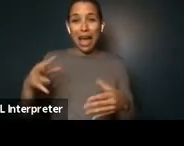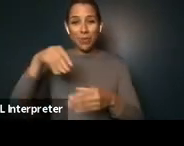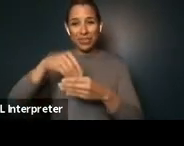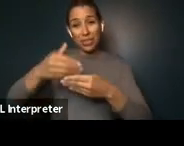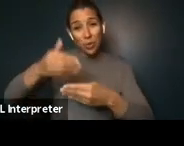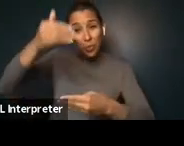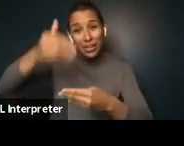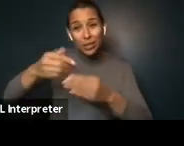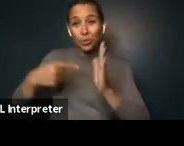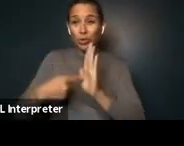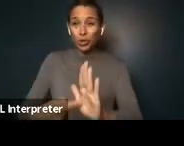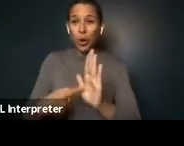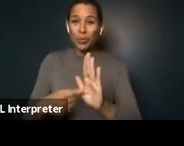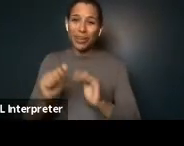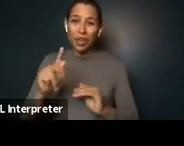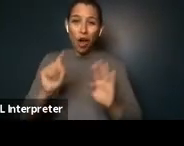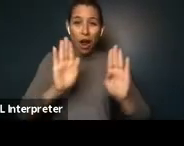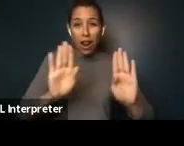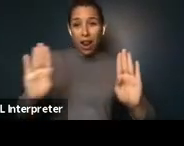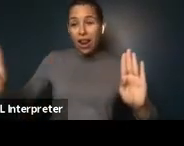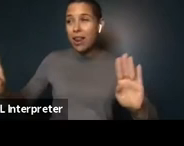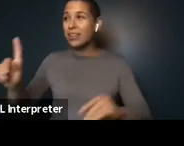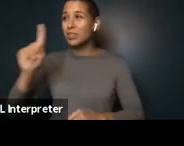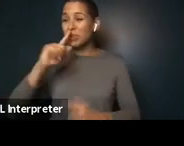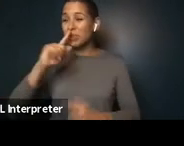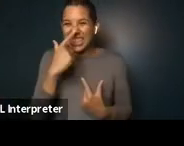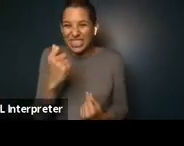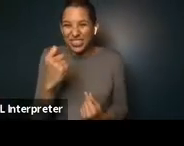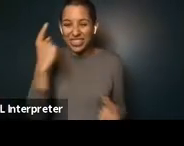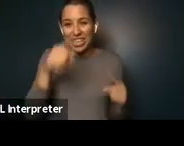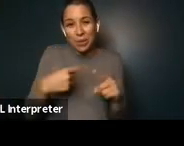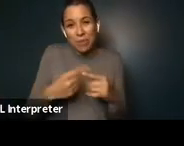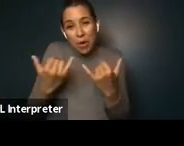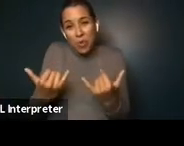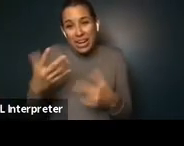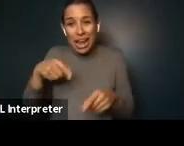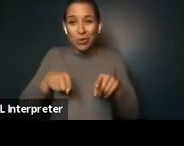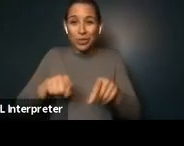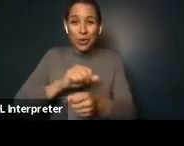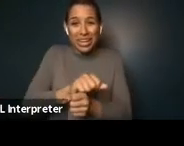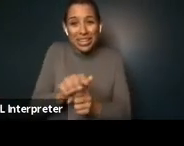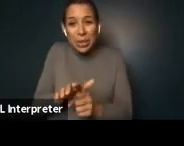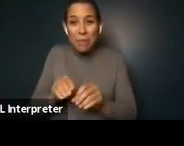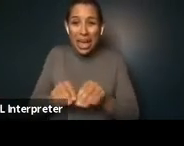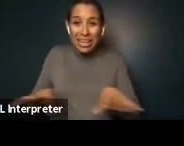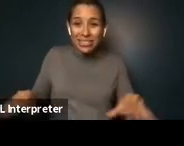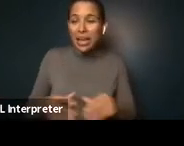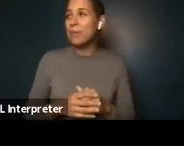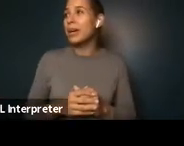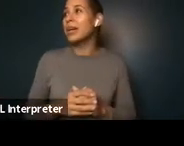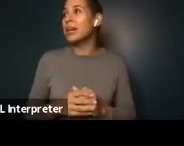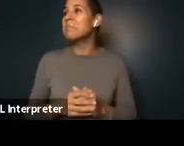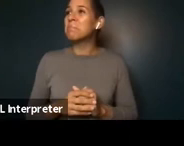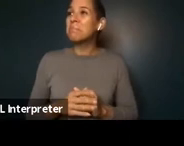is also really interesting to think about in this moment of the pandemic now because there's a lot more, as everyone has seen, there's a lot